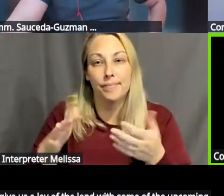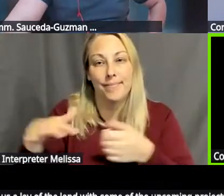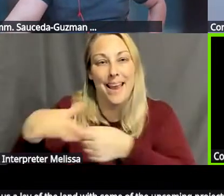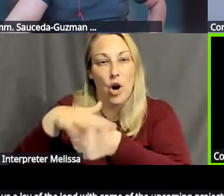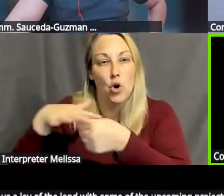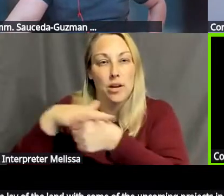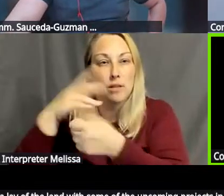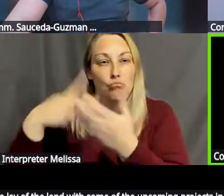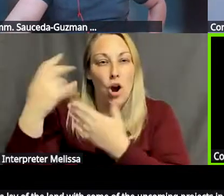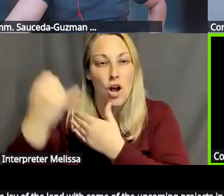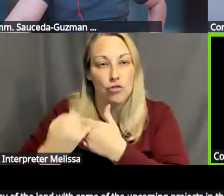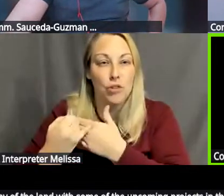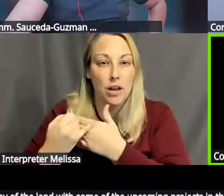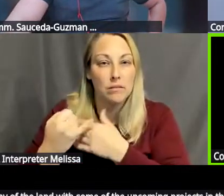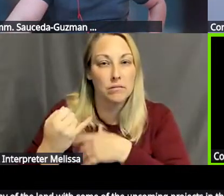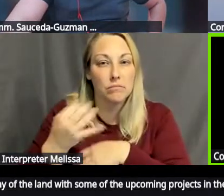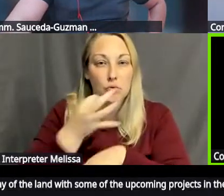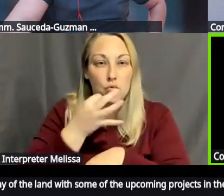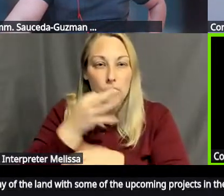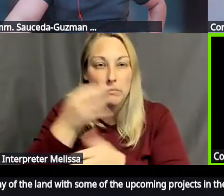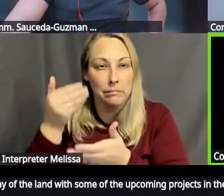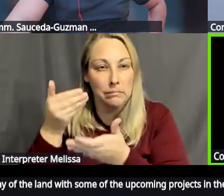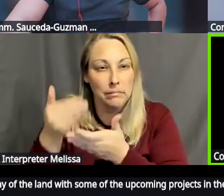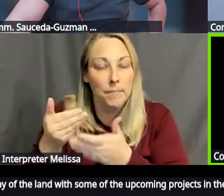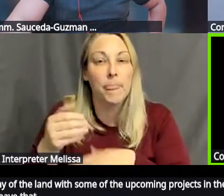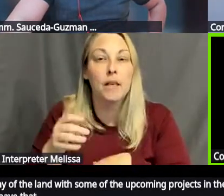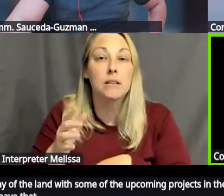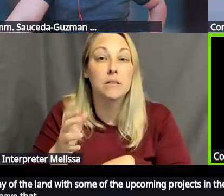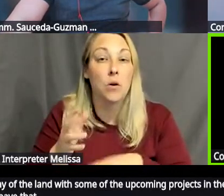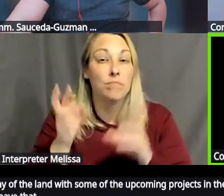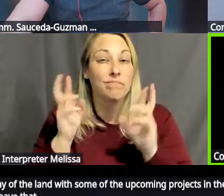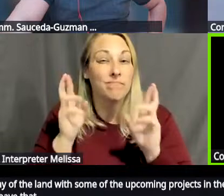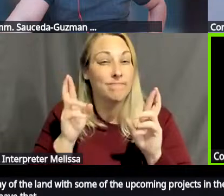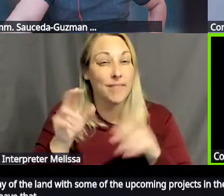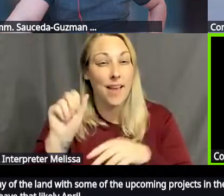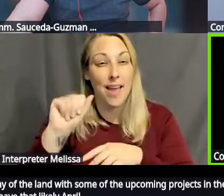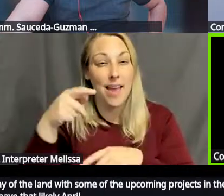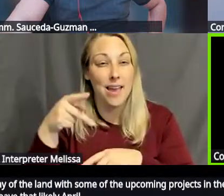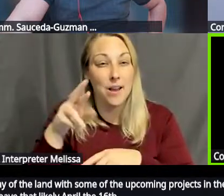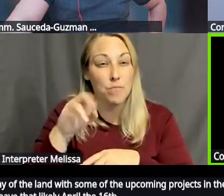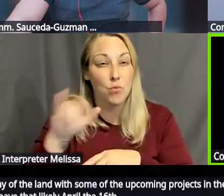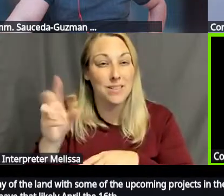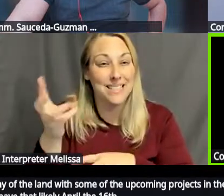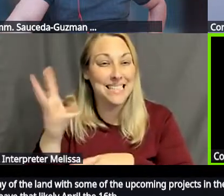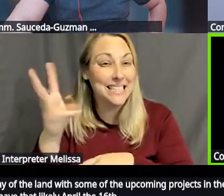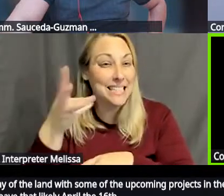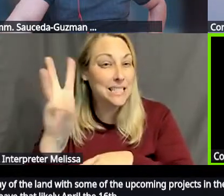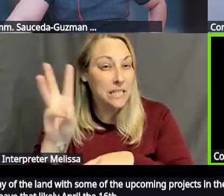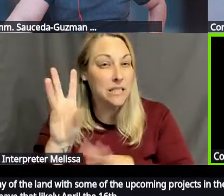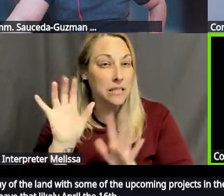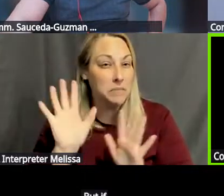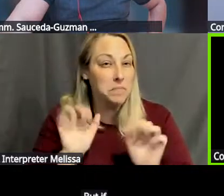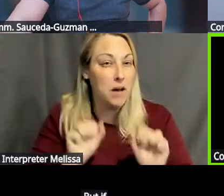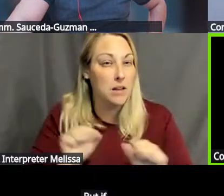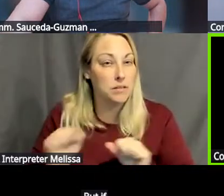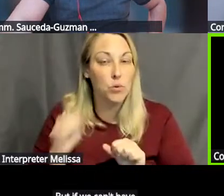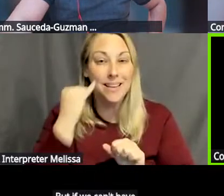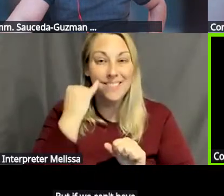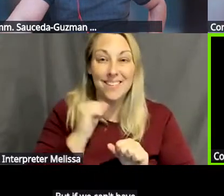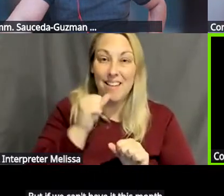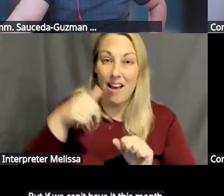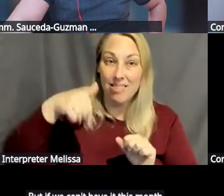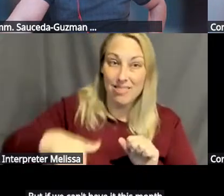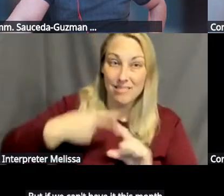So we hope to have that likely April the 16th. But if we can't have it this month and folks